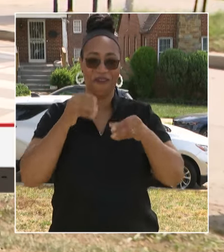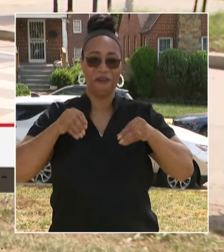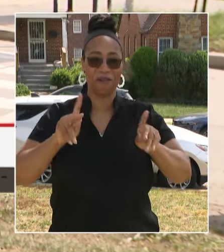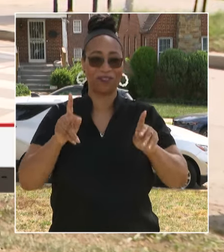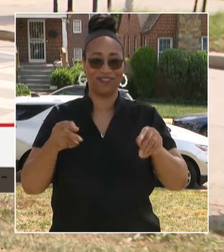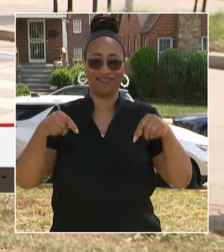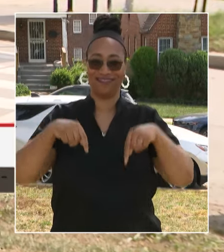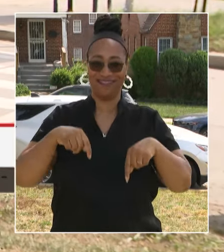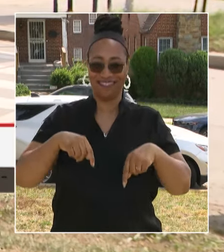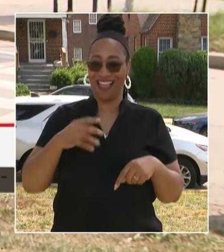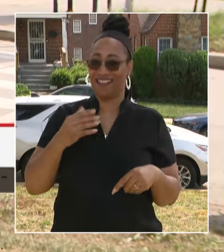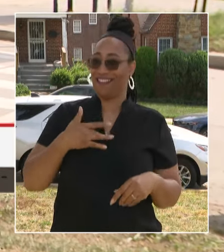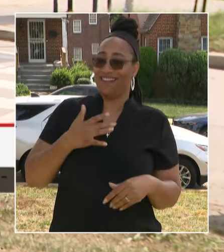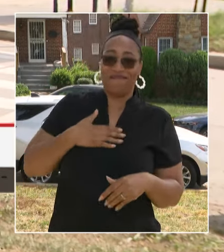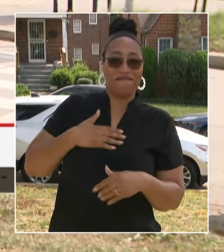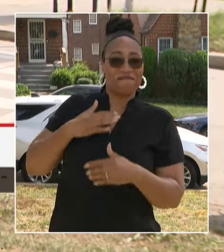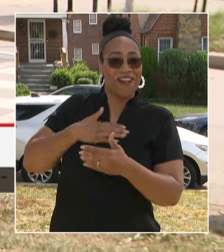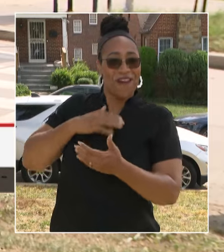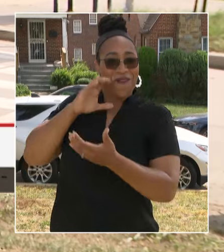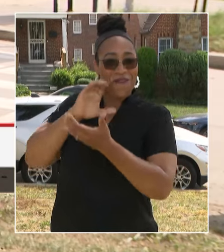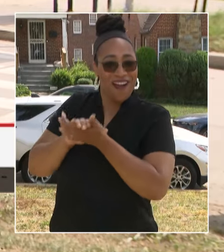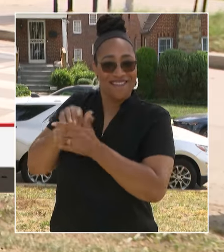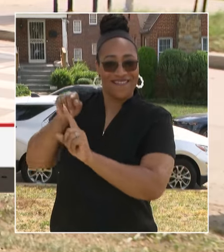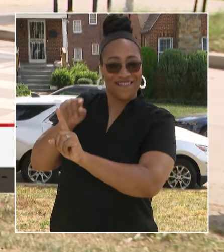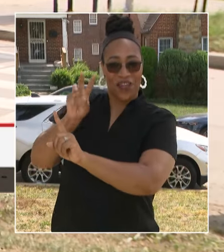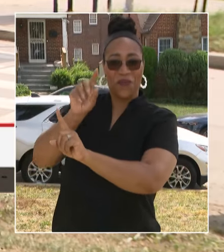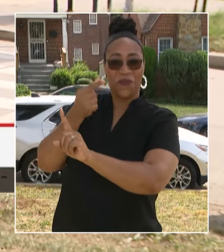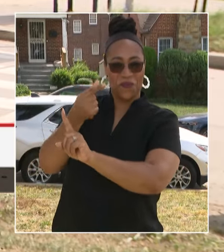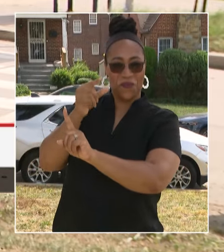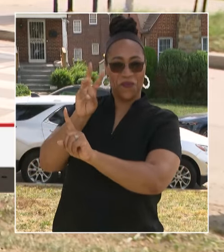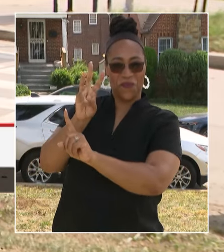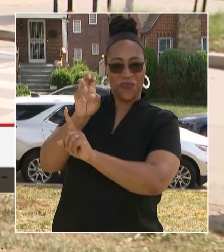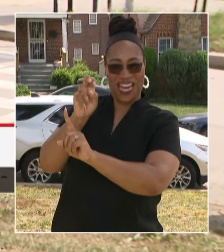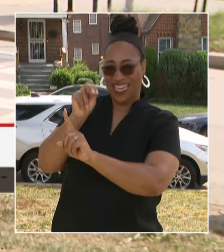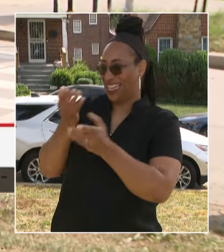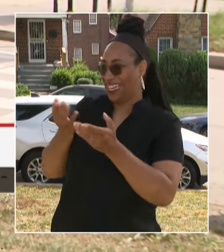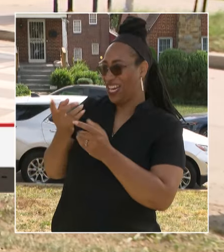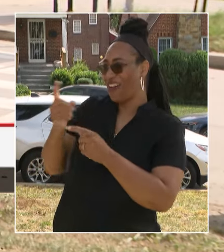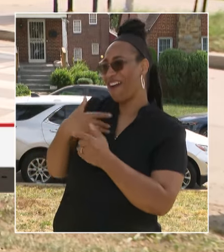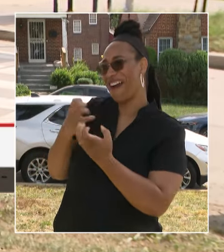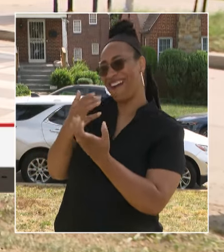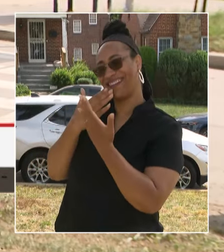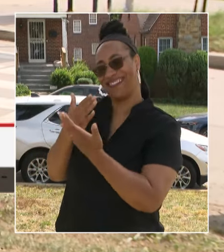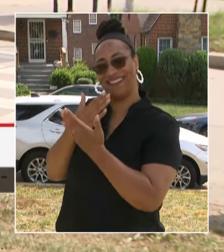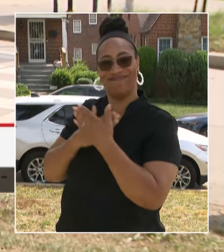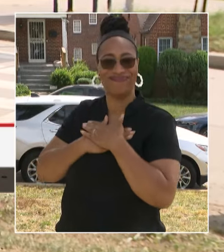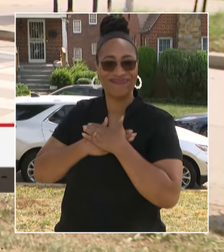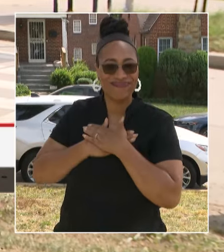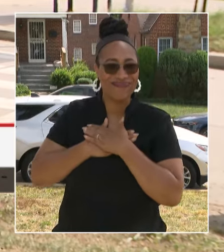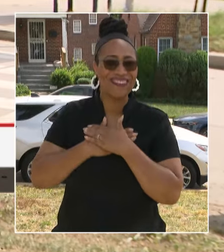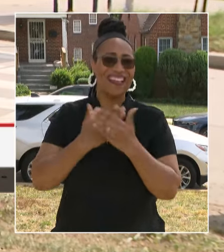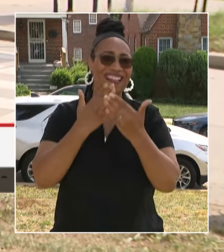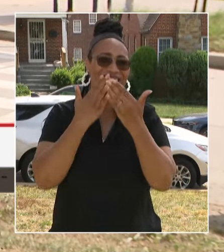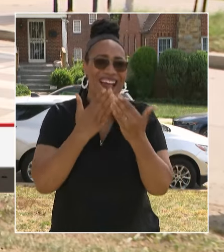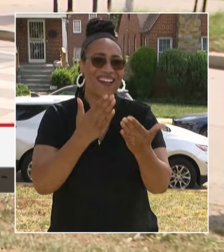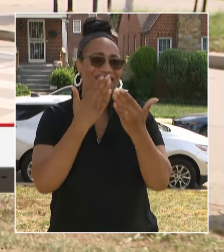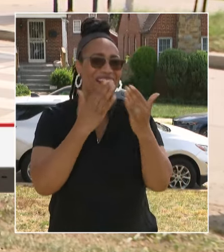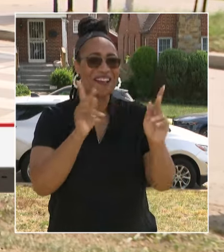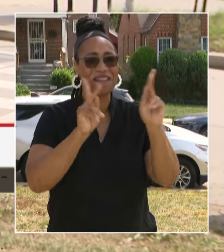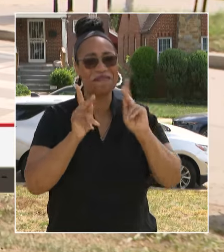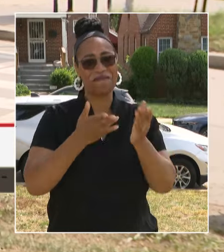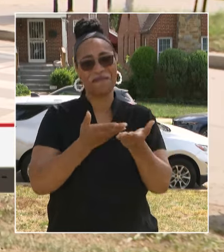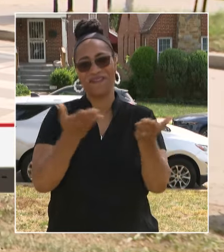an educator. So she's pushing education as well. So thank you all so much. Greatly appreciate it. Enjoy this beautiful day that the Lord